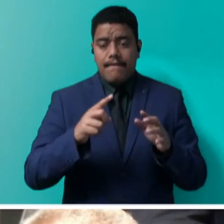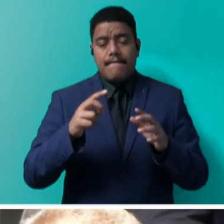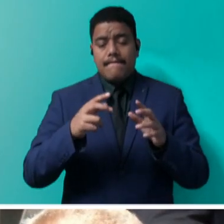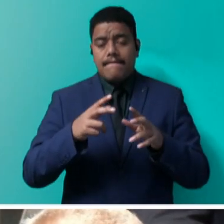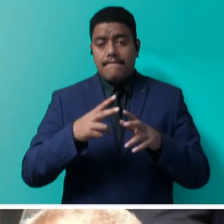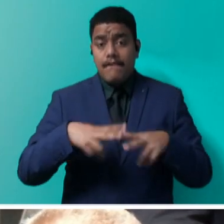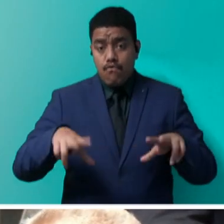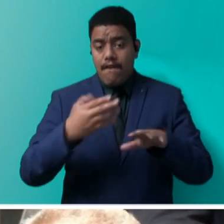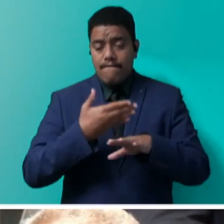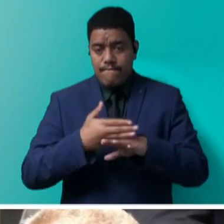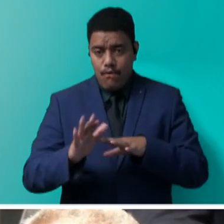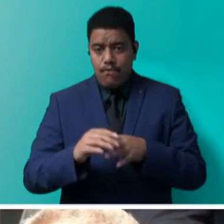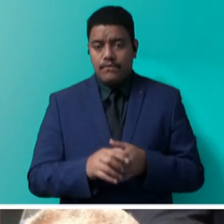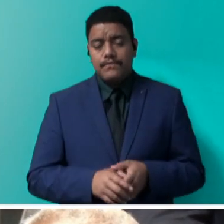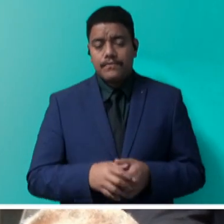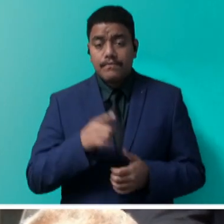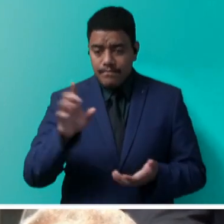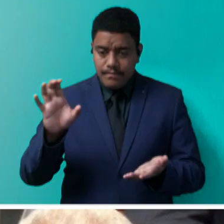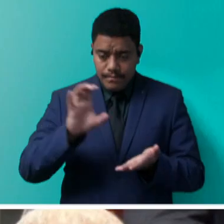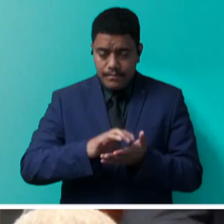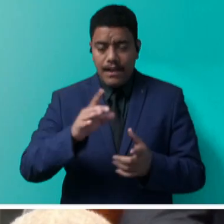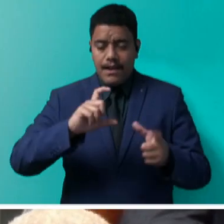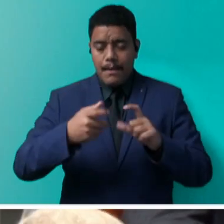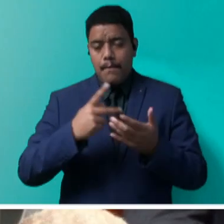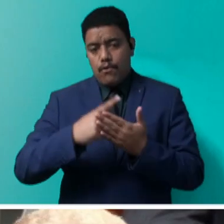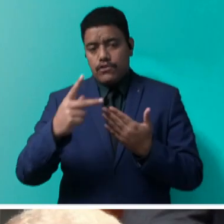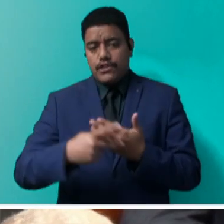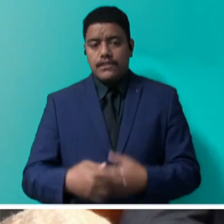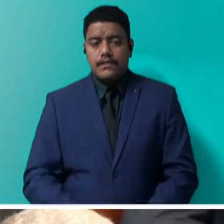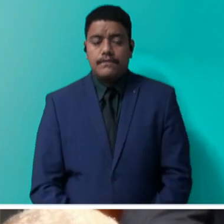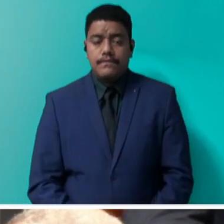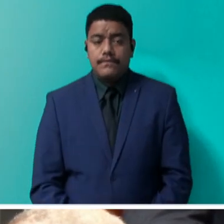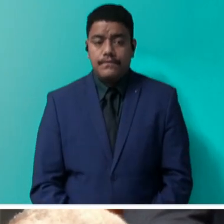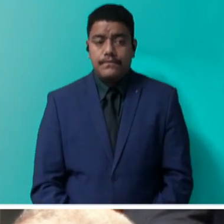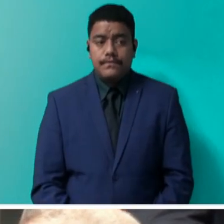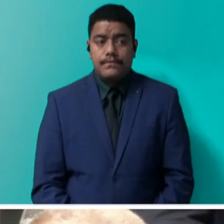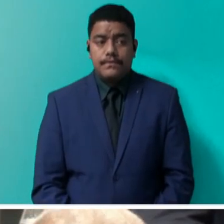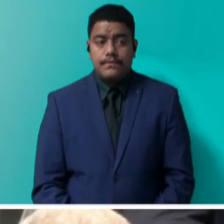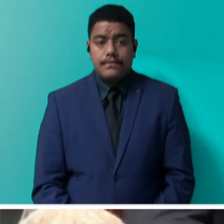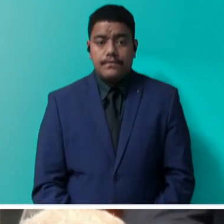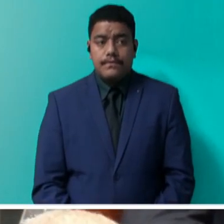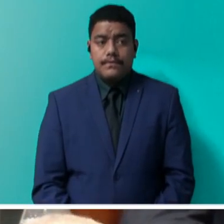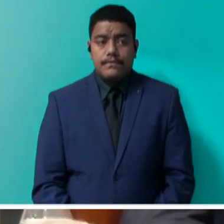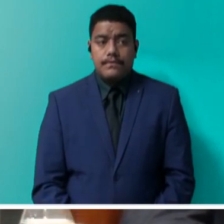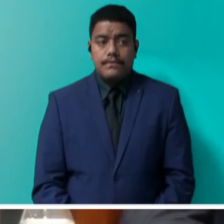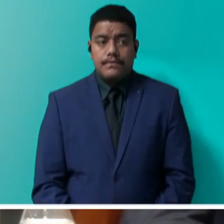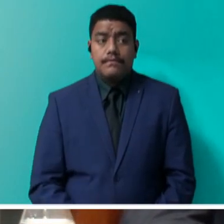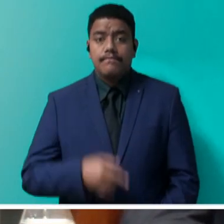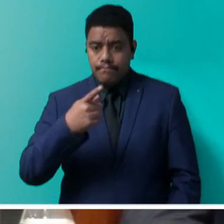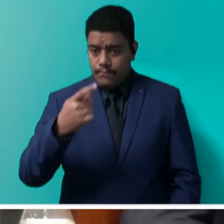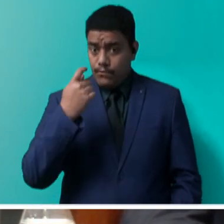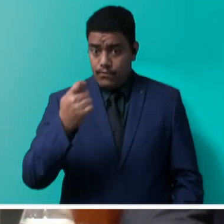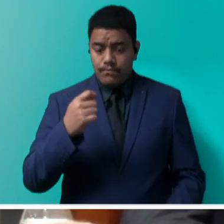the ADB-funded Enhancing Climate Resilient Project, with the disbursement expected